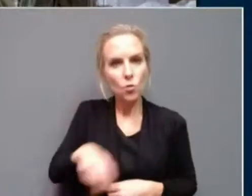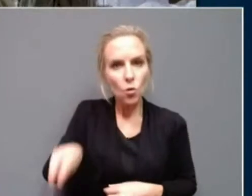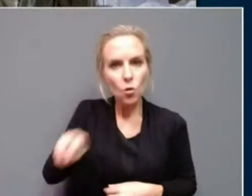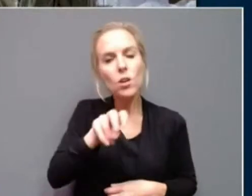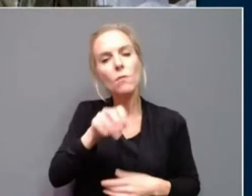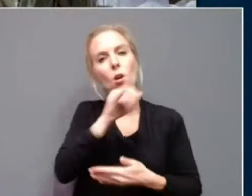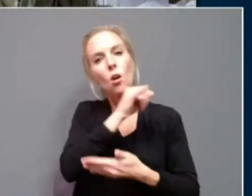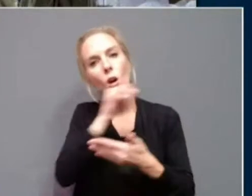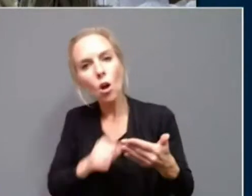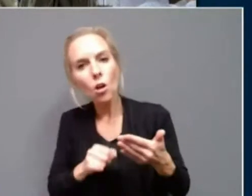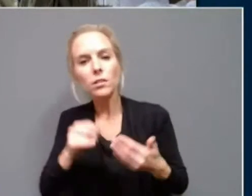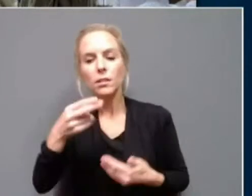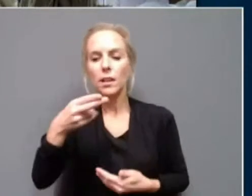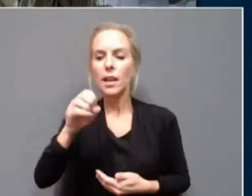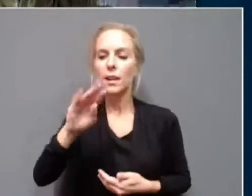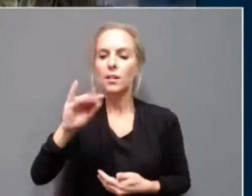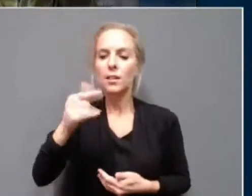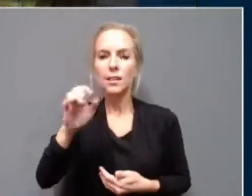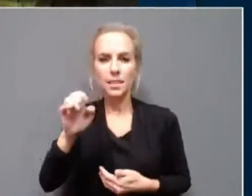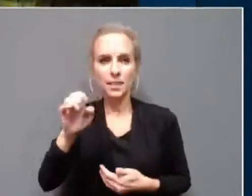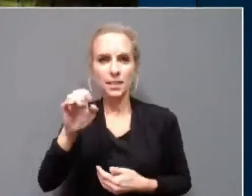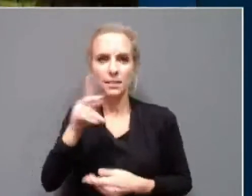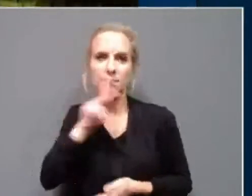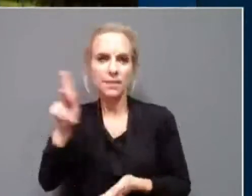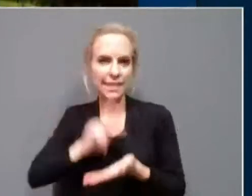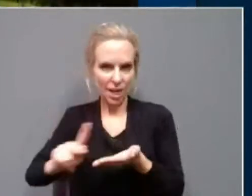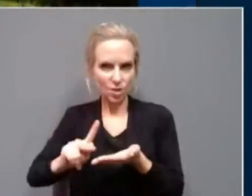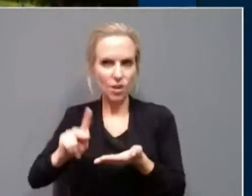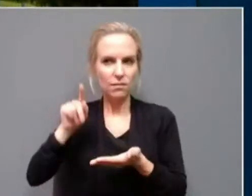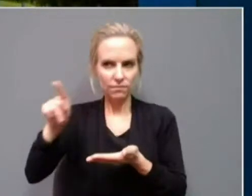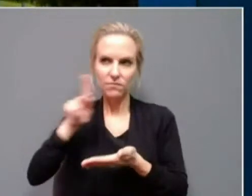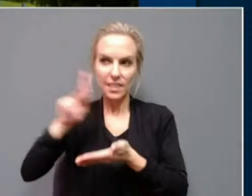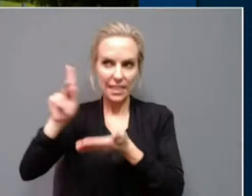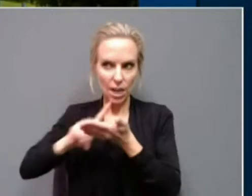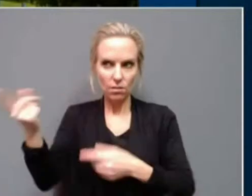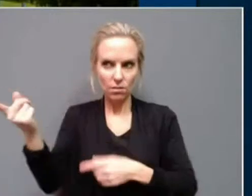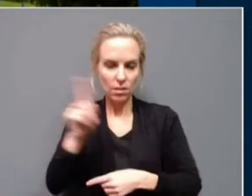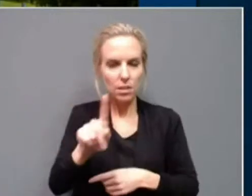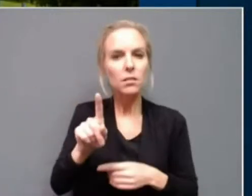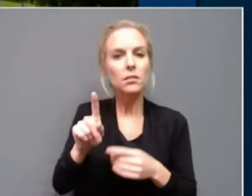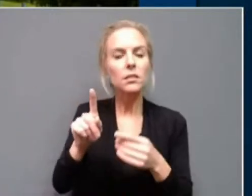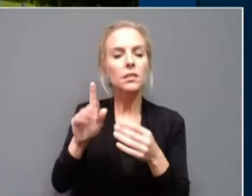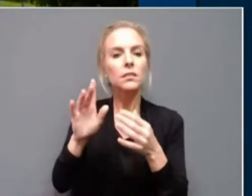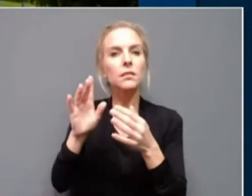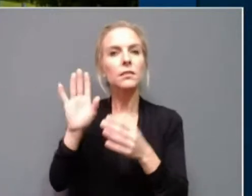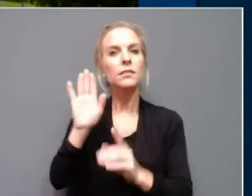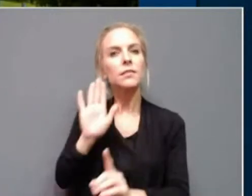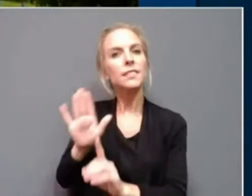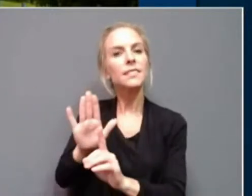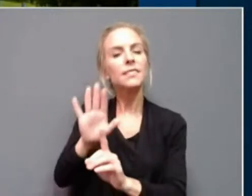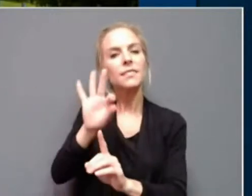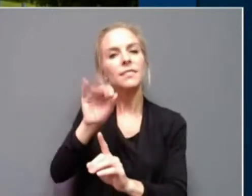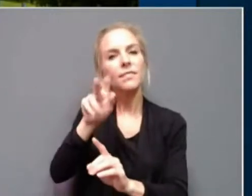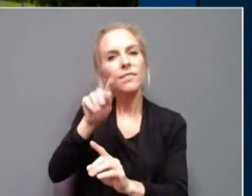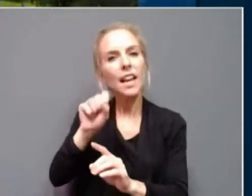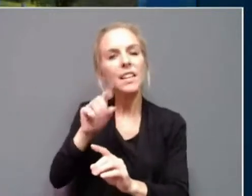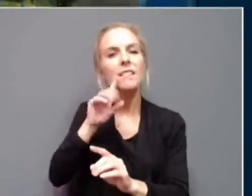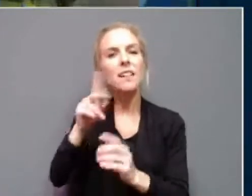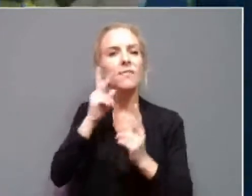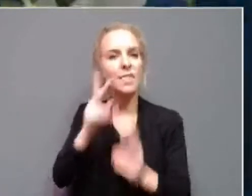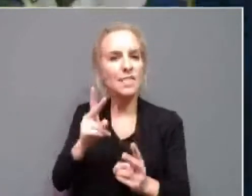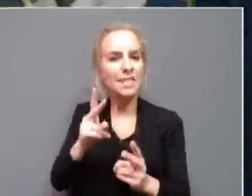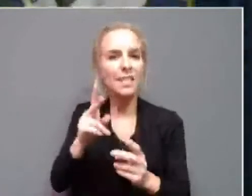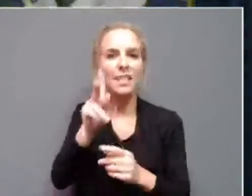Cabinet Secretary Mike Berry to share some additional details about Vax and Visit Kentucky initiative, the Commonwealth's